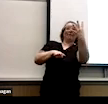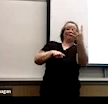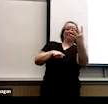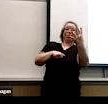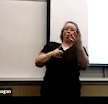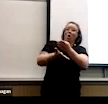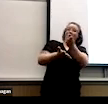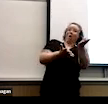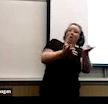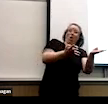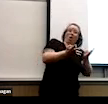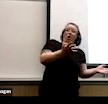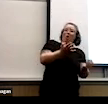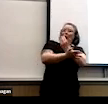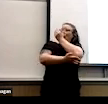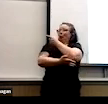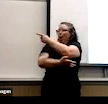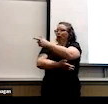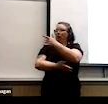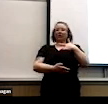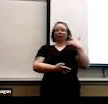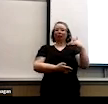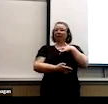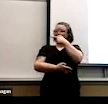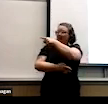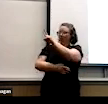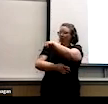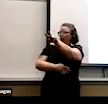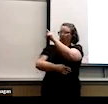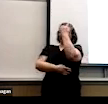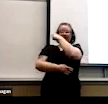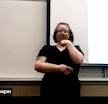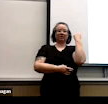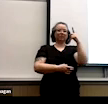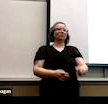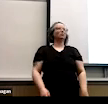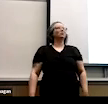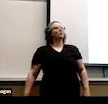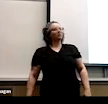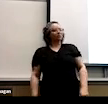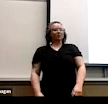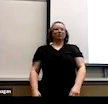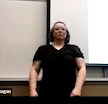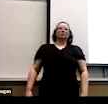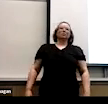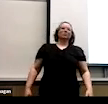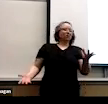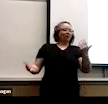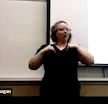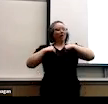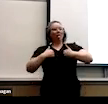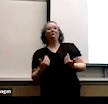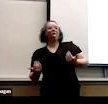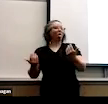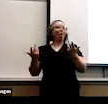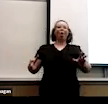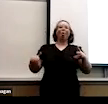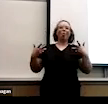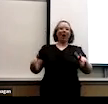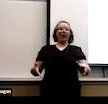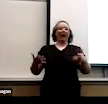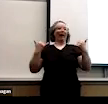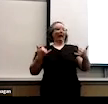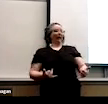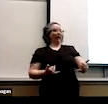get them all into, but often they now go from being in one place to being to 10 places. And